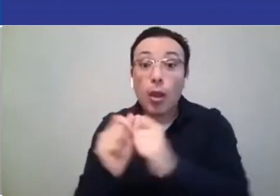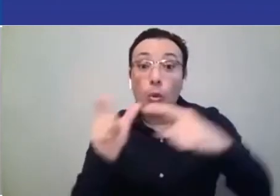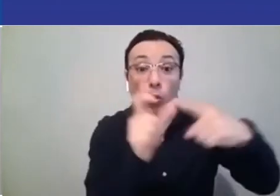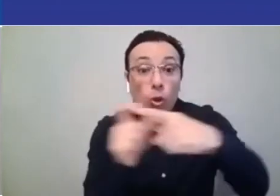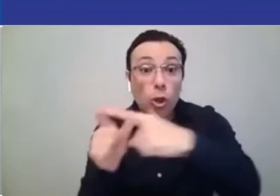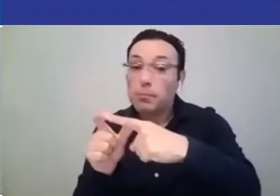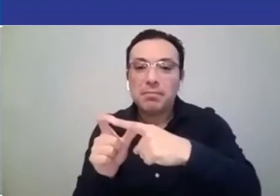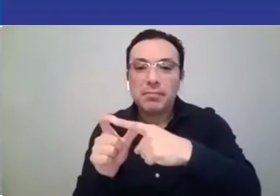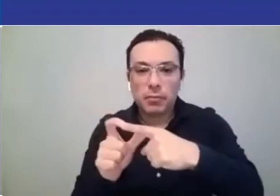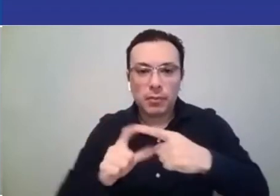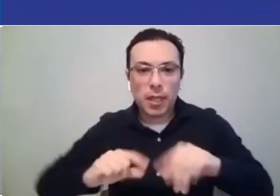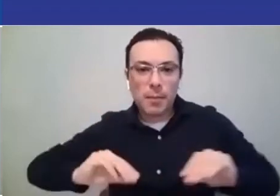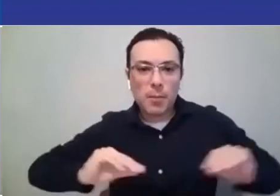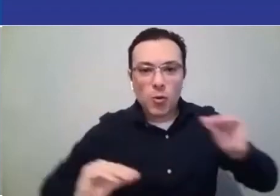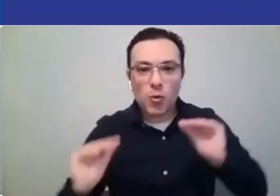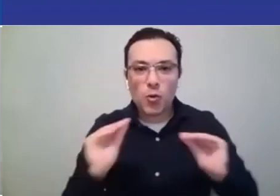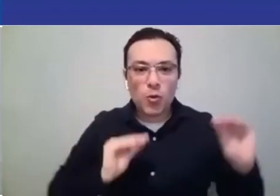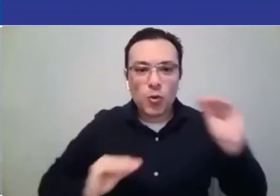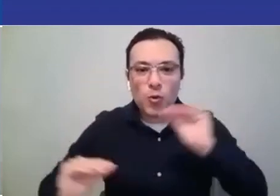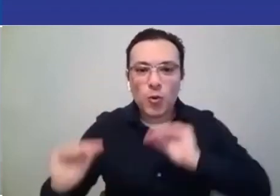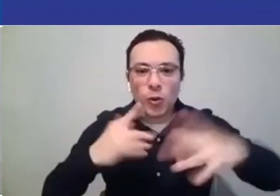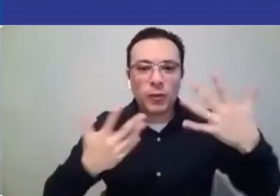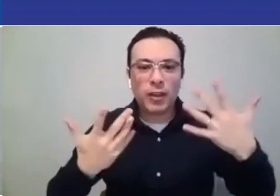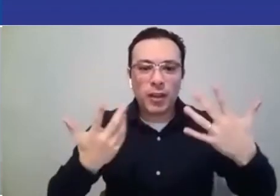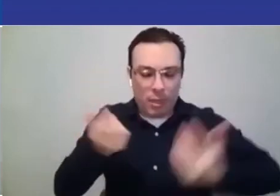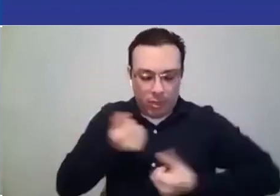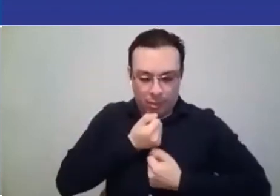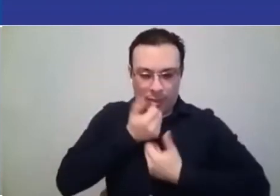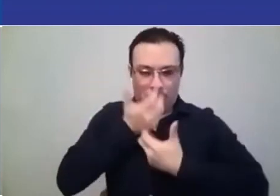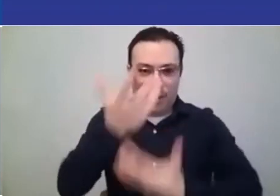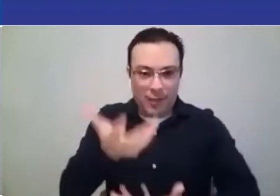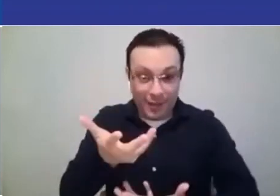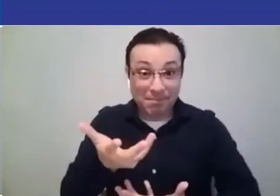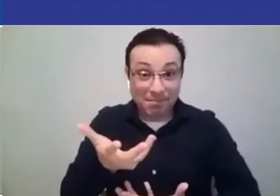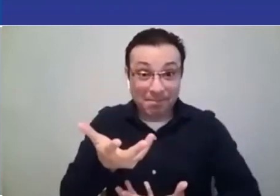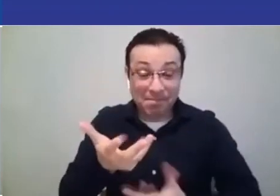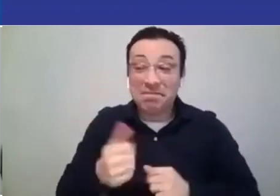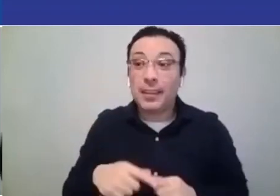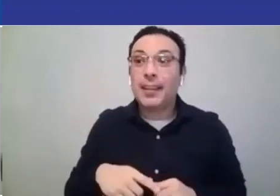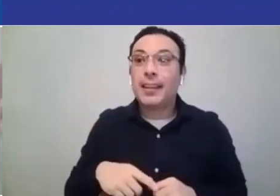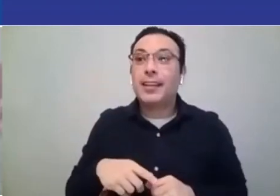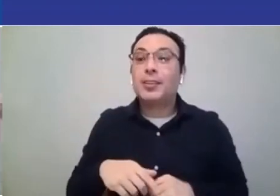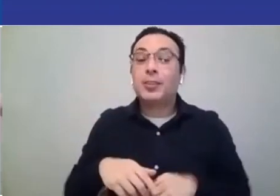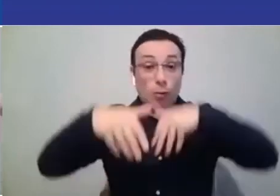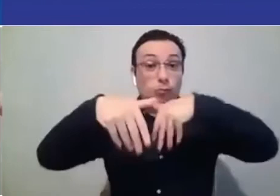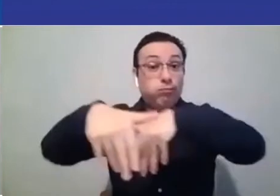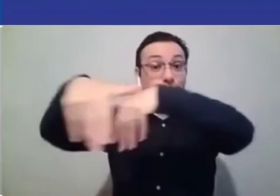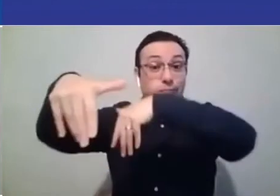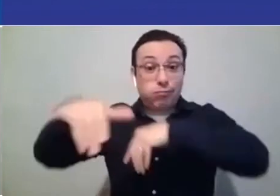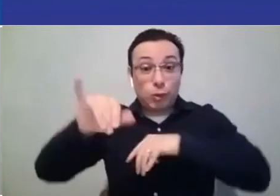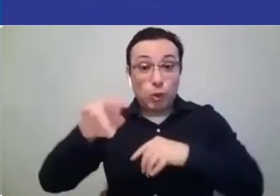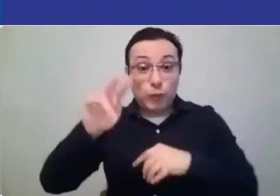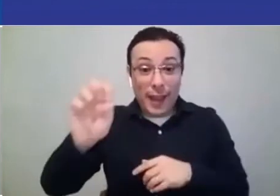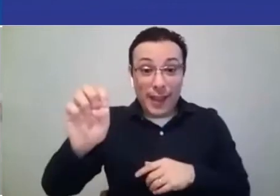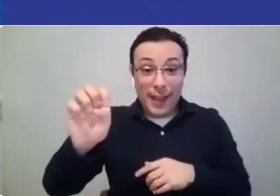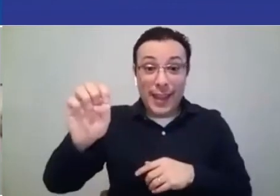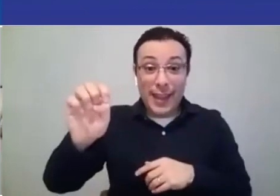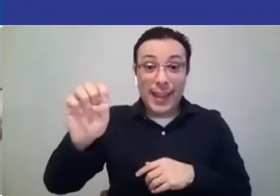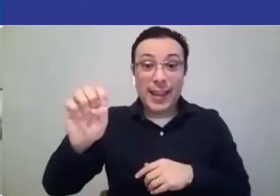through our expression. So even though some of the characters that appear in the